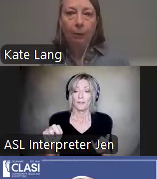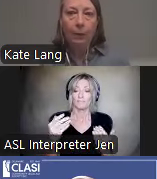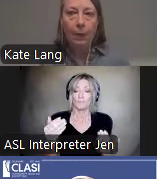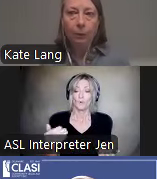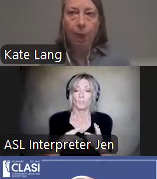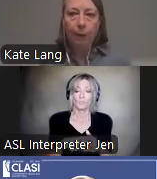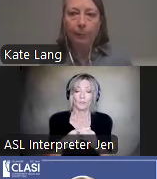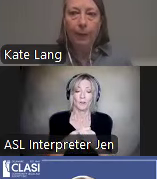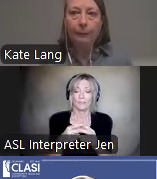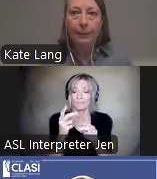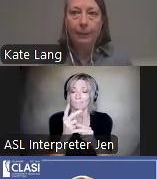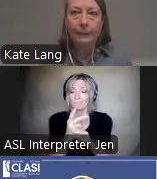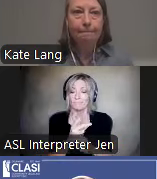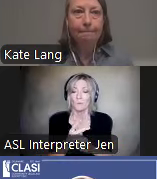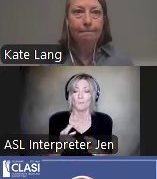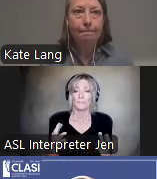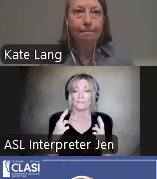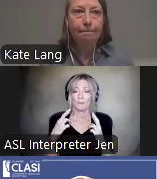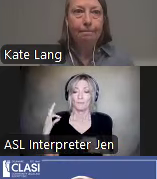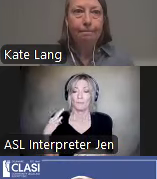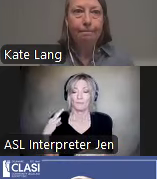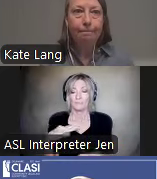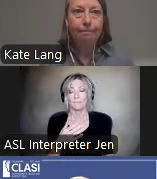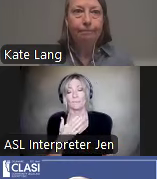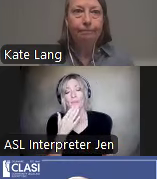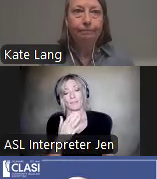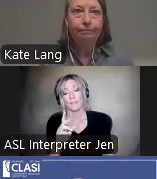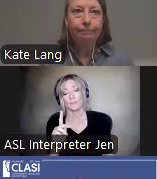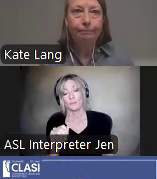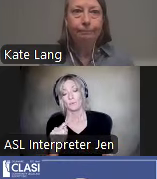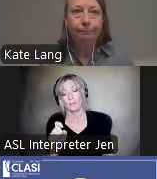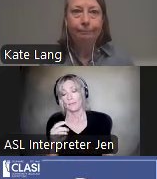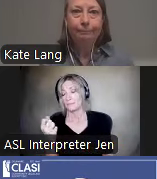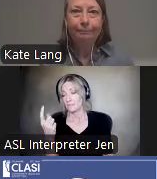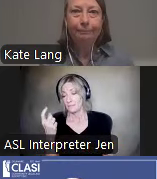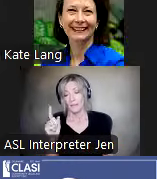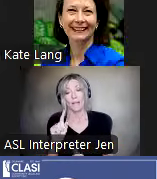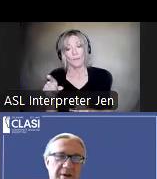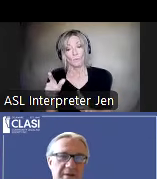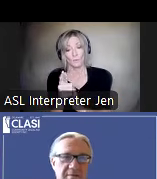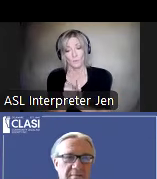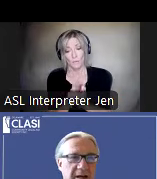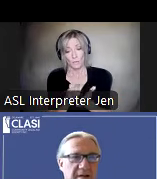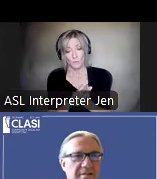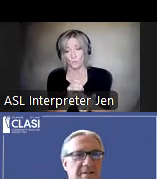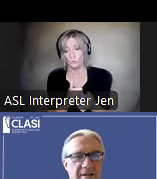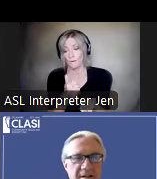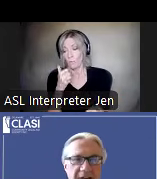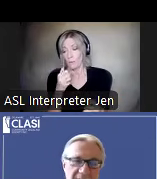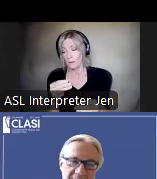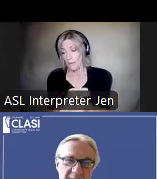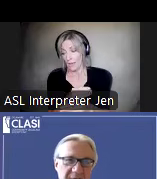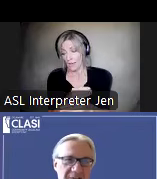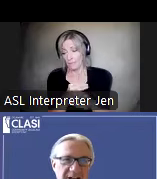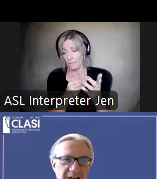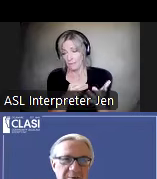about calculating retirement benefits. Thank you, Kate. And even though I did go to law school to avoid doing math